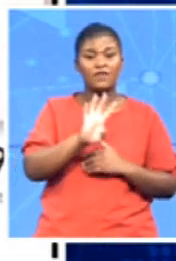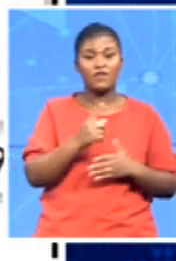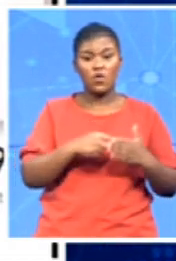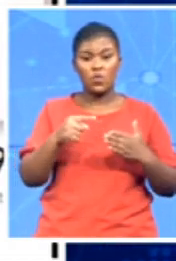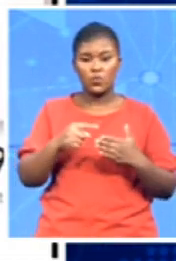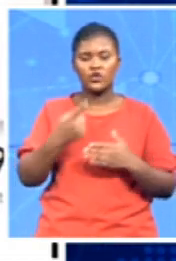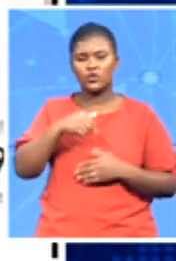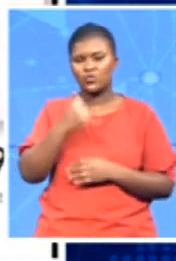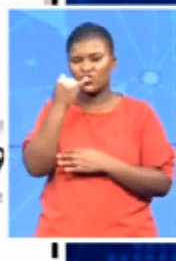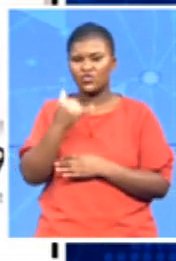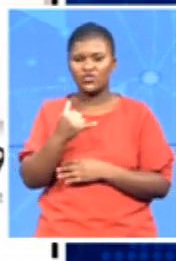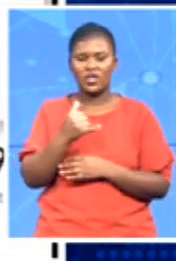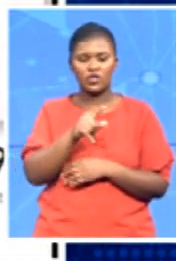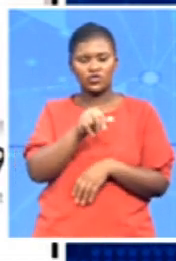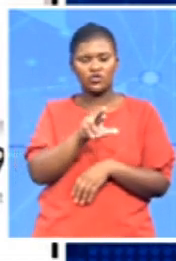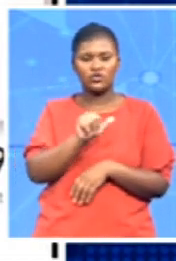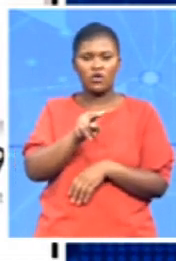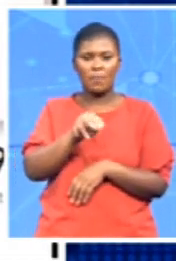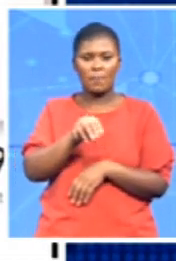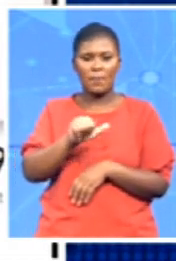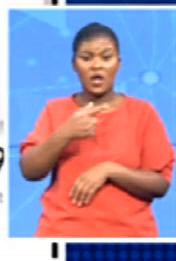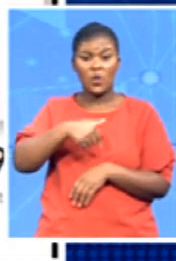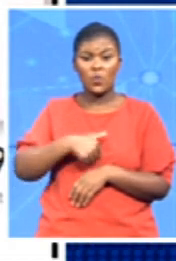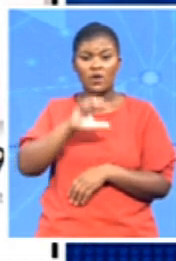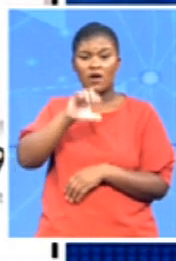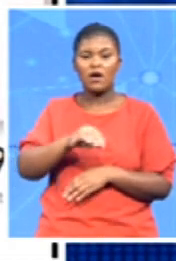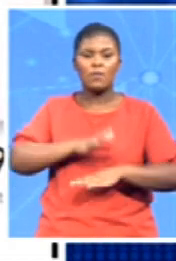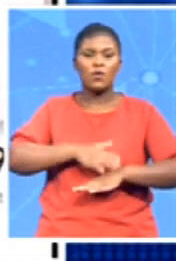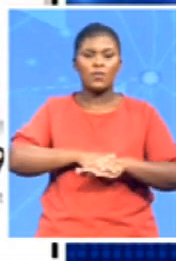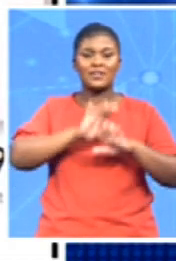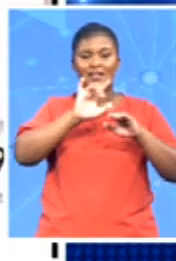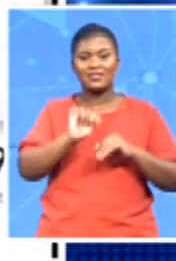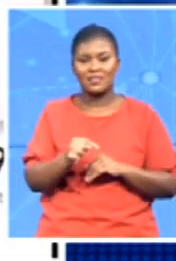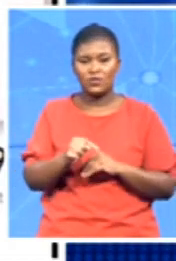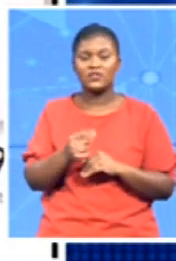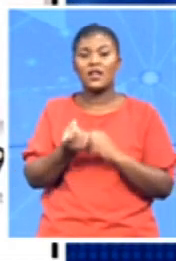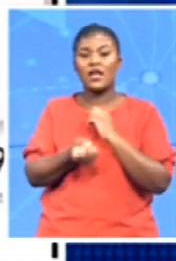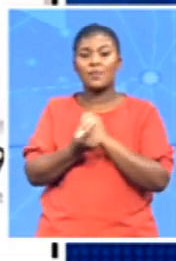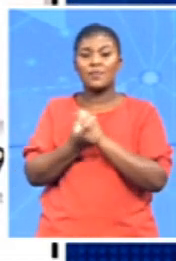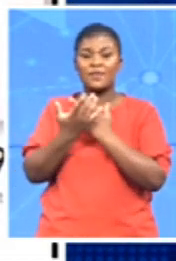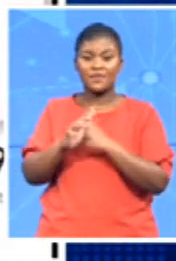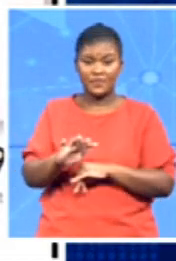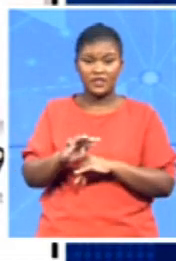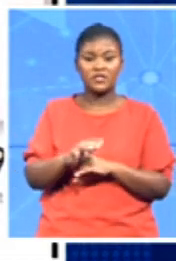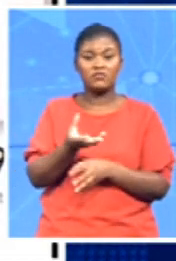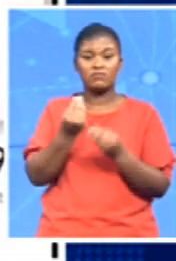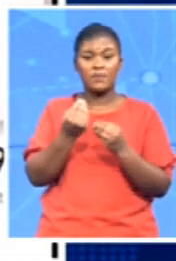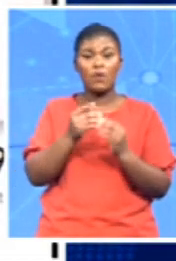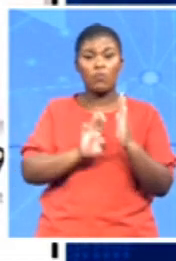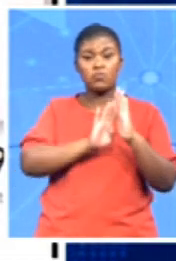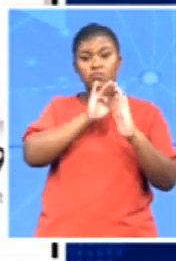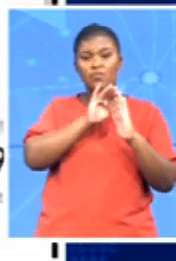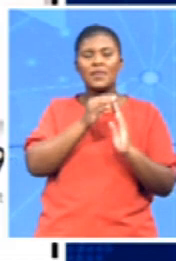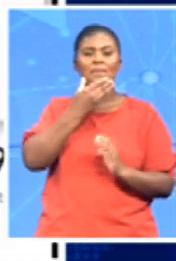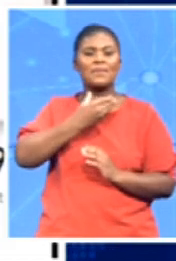been now seeing more than 10,000 trauma cases at our 20 emergency centers. There was a peak in the Christmas weekend, was repeated in the New